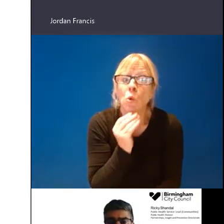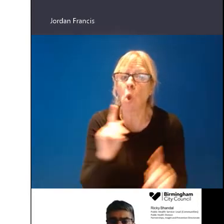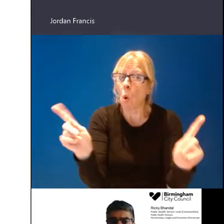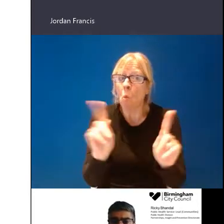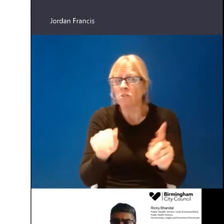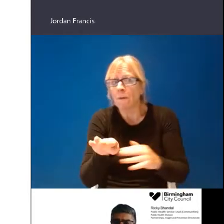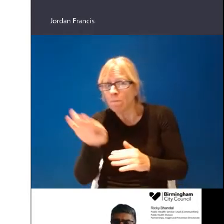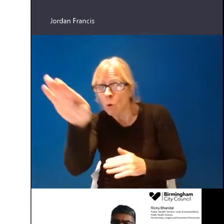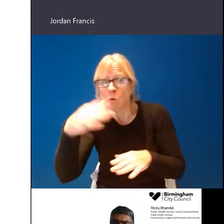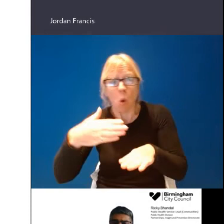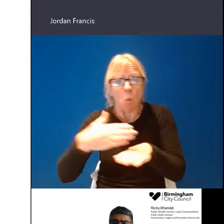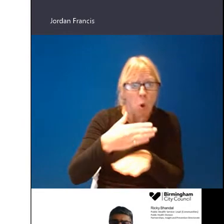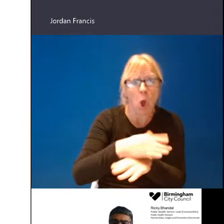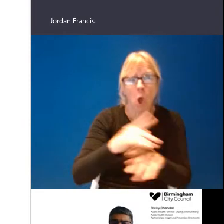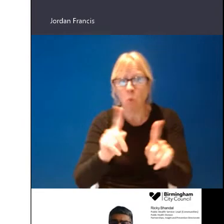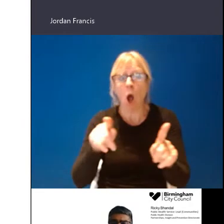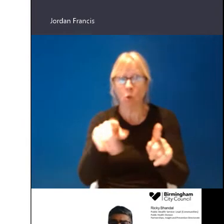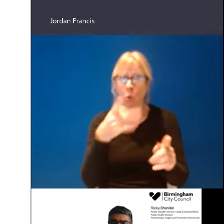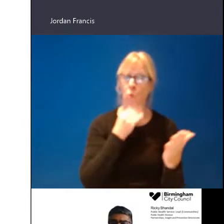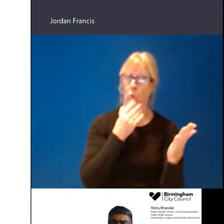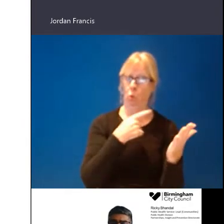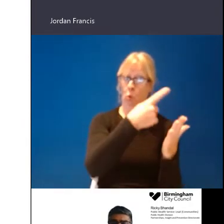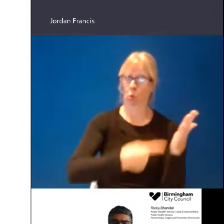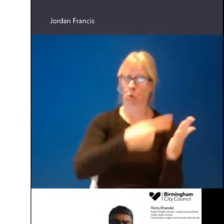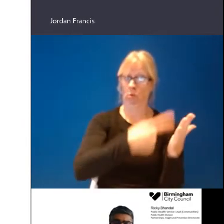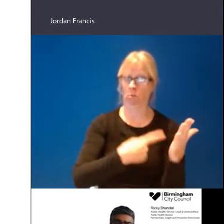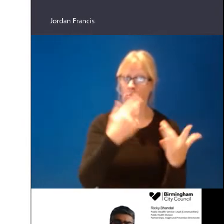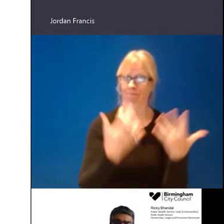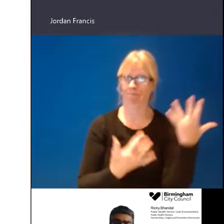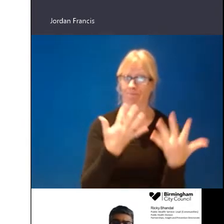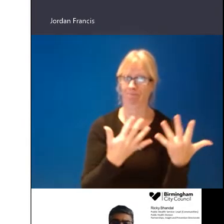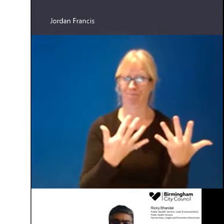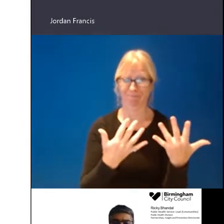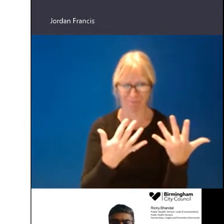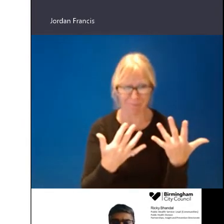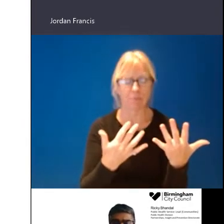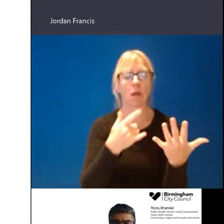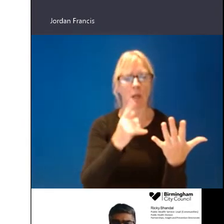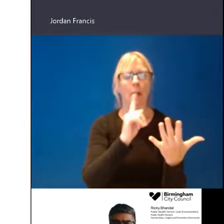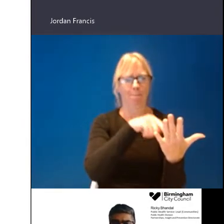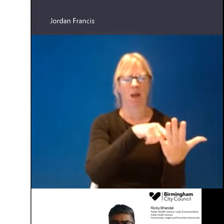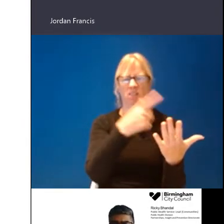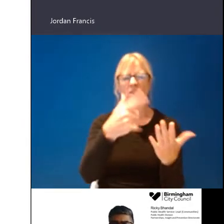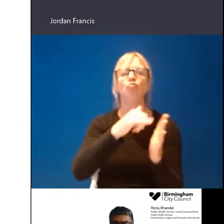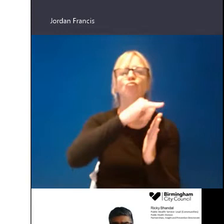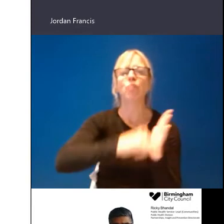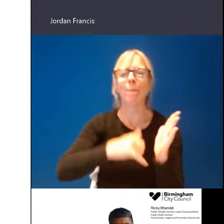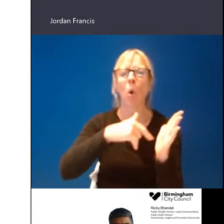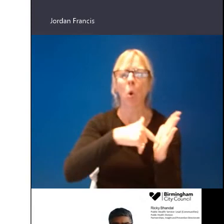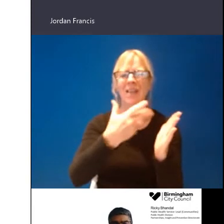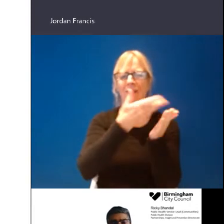do. But the real context of this is, and the gold is in the bigger report as well, which you can access, which is available